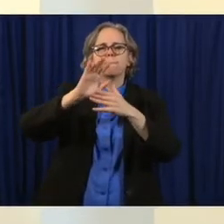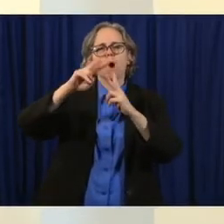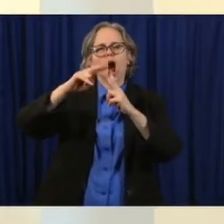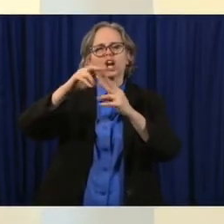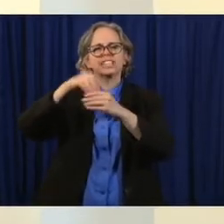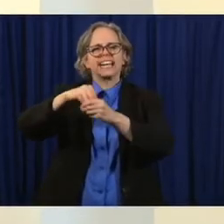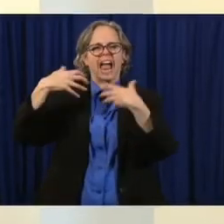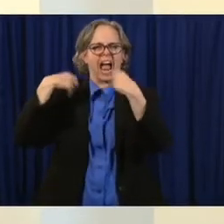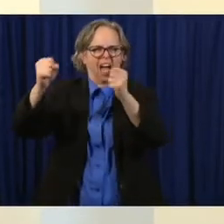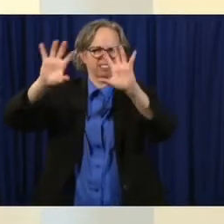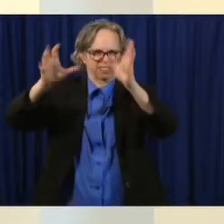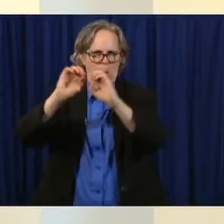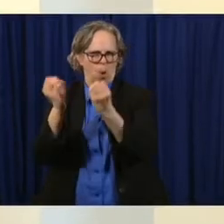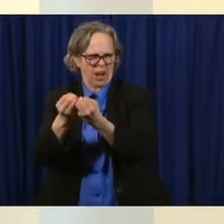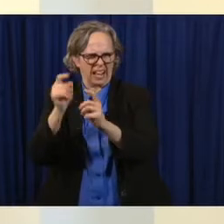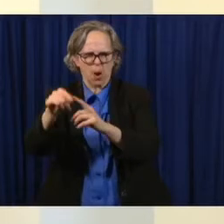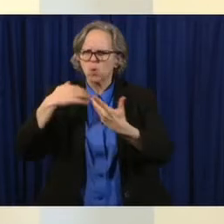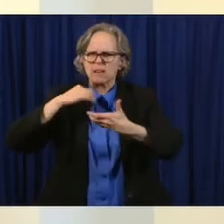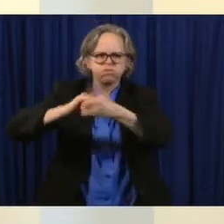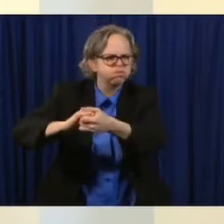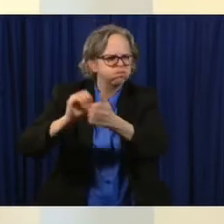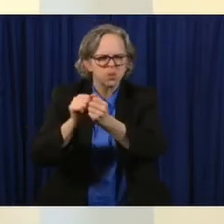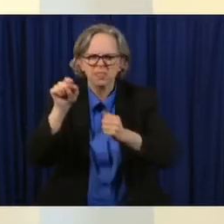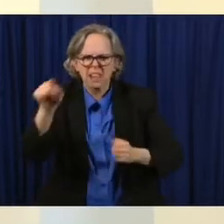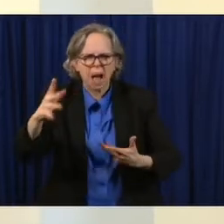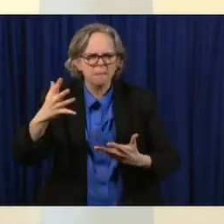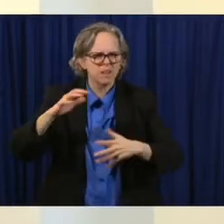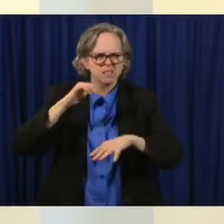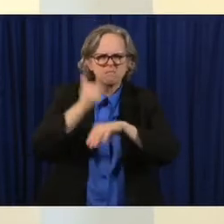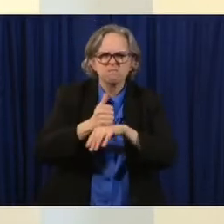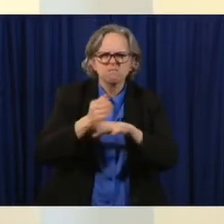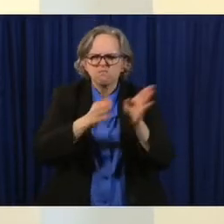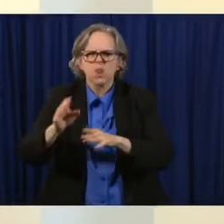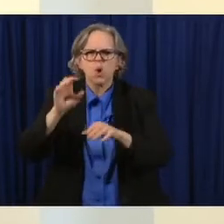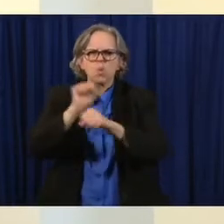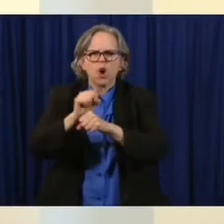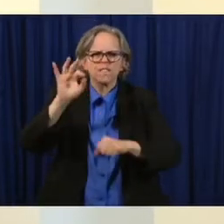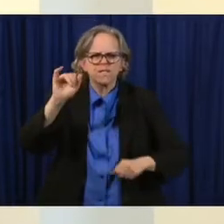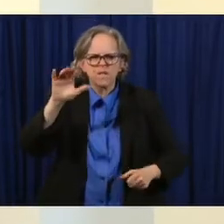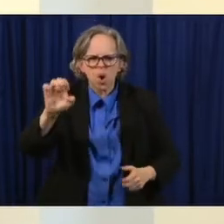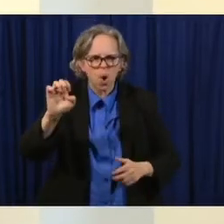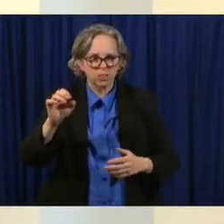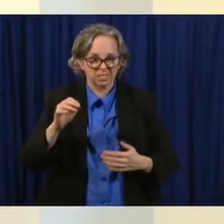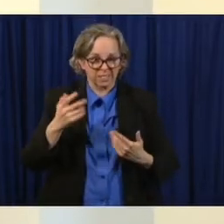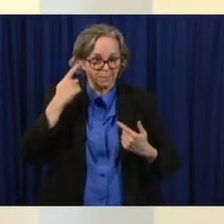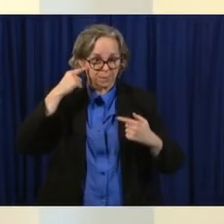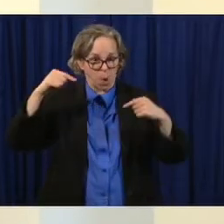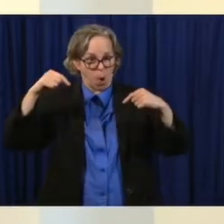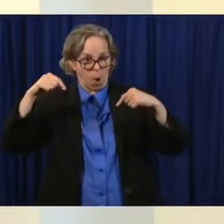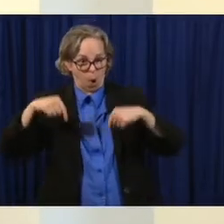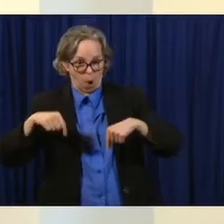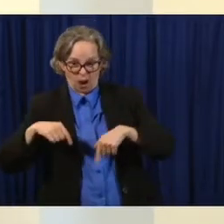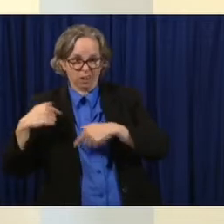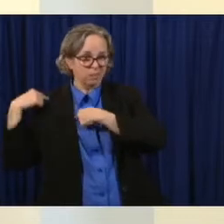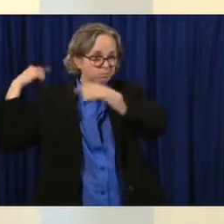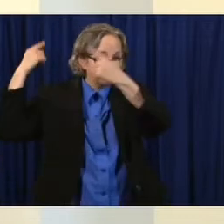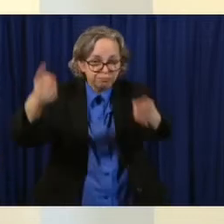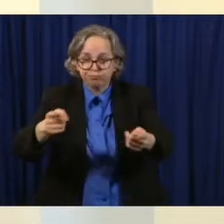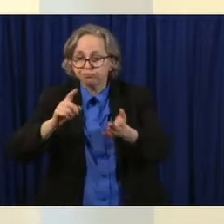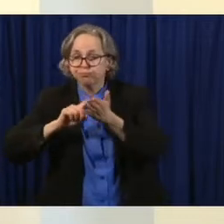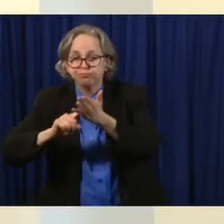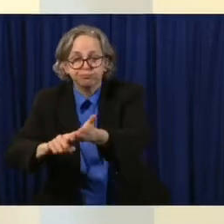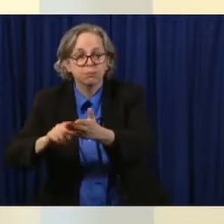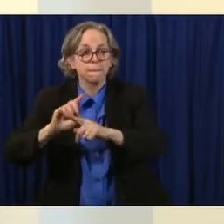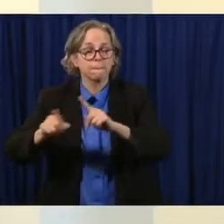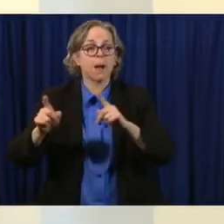both traditional public health epidemiologists, but also community health workers who we have used in other contexts, people from